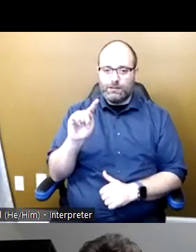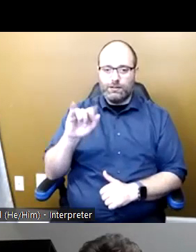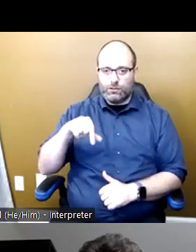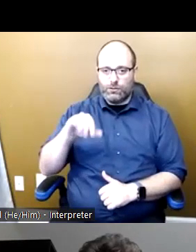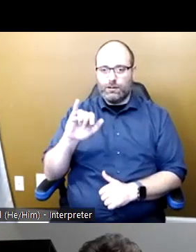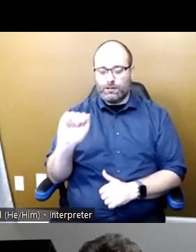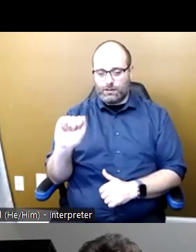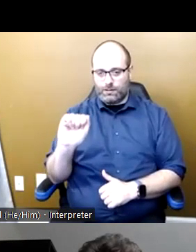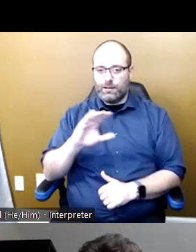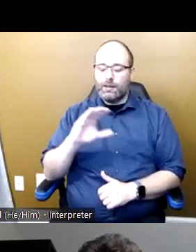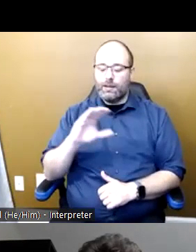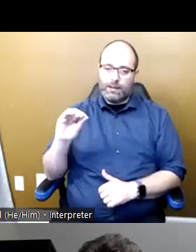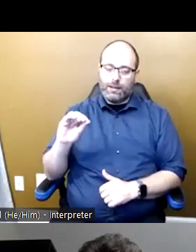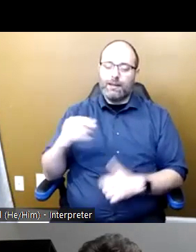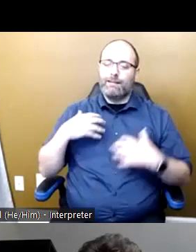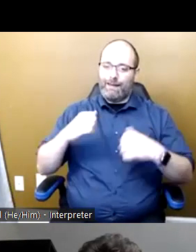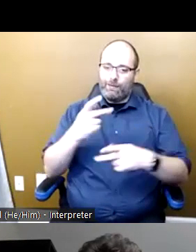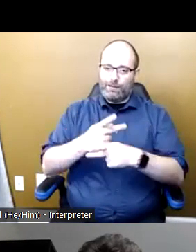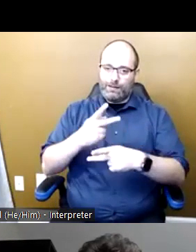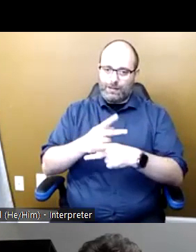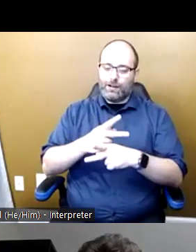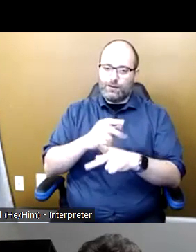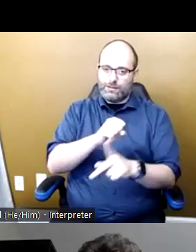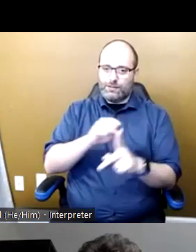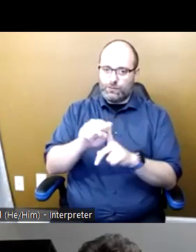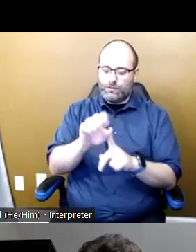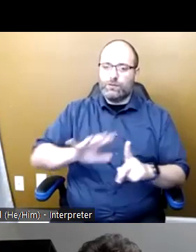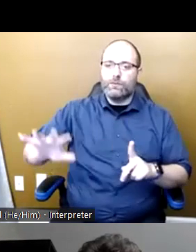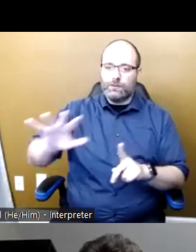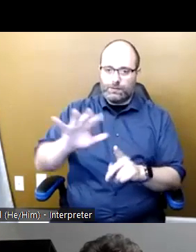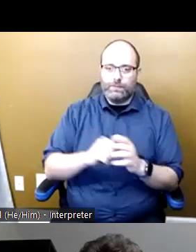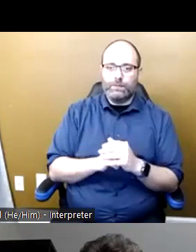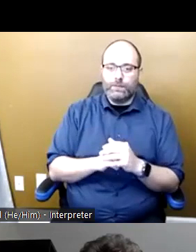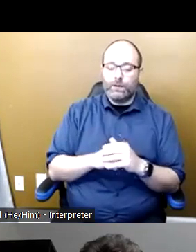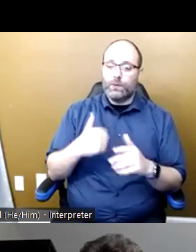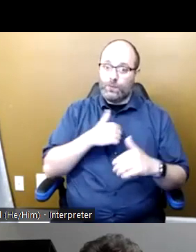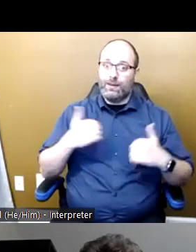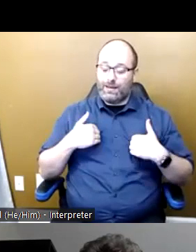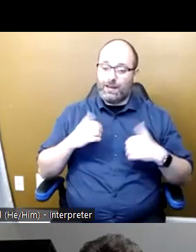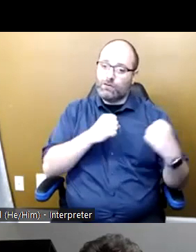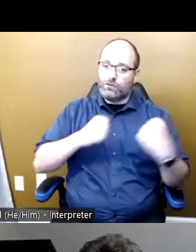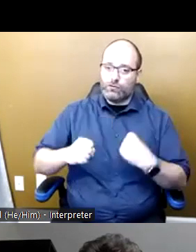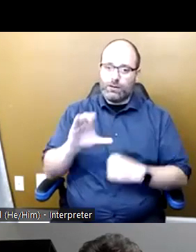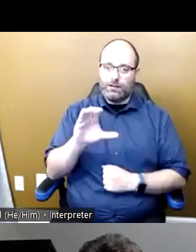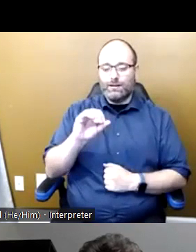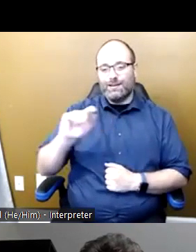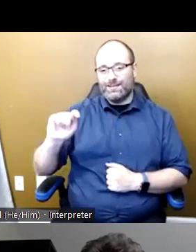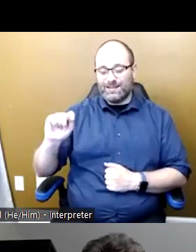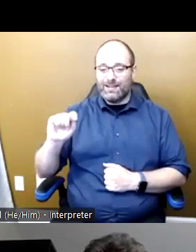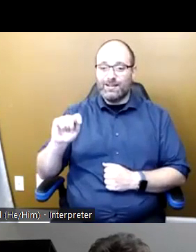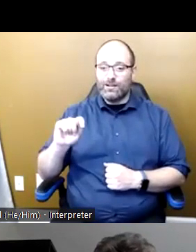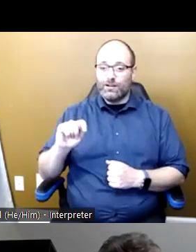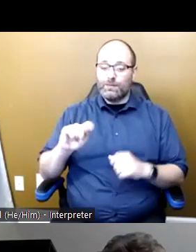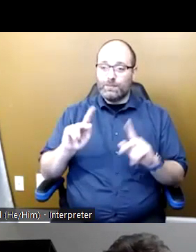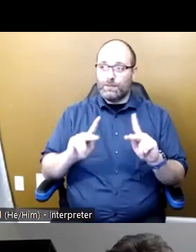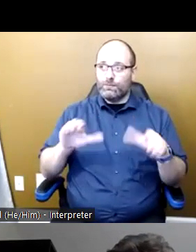and inclusive healthcare settings across Connecticut. So we've got a very strong Connecticut crew for us here today. Currently, he provides